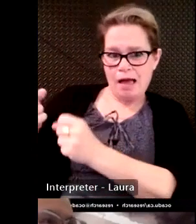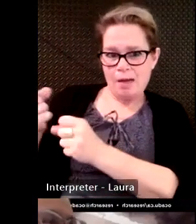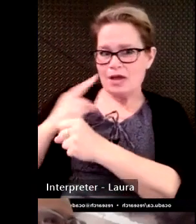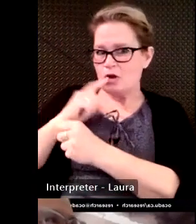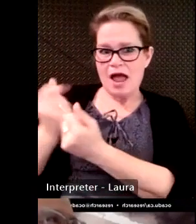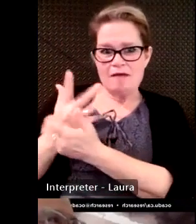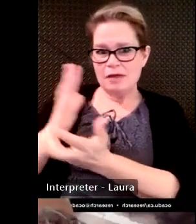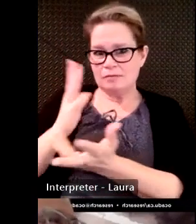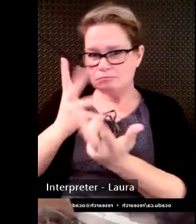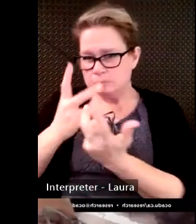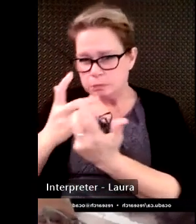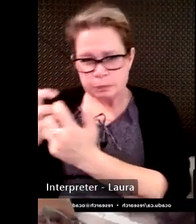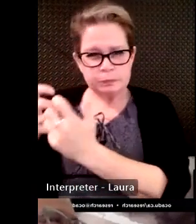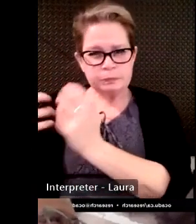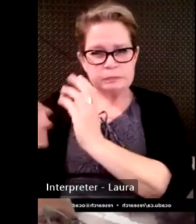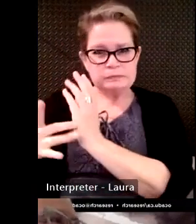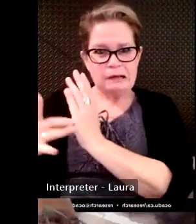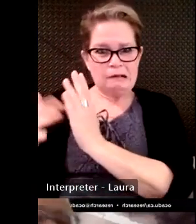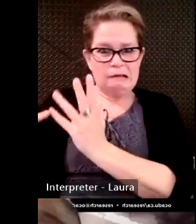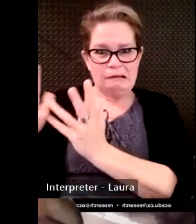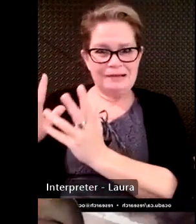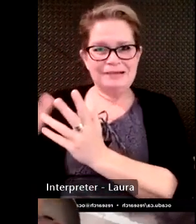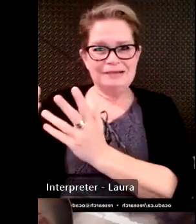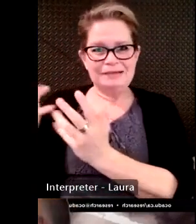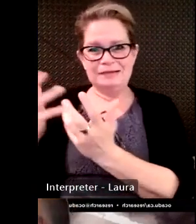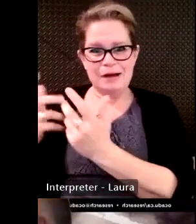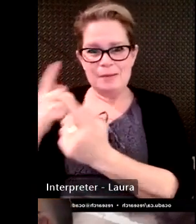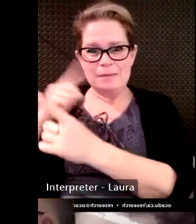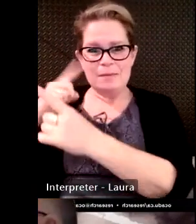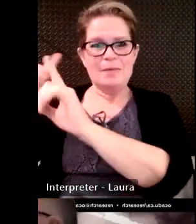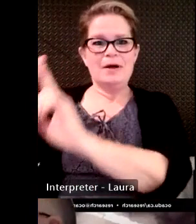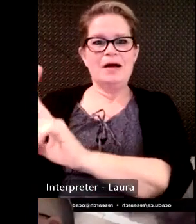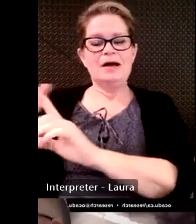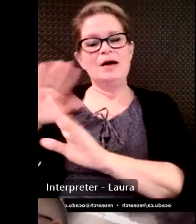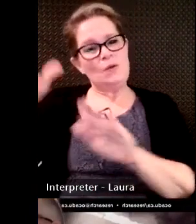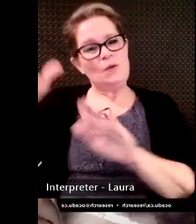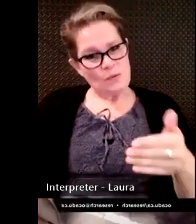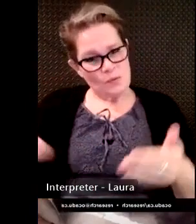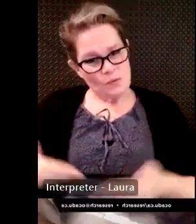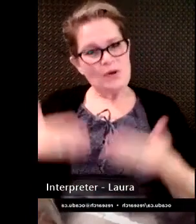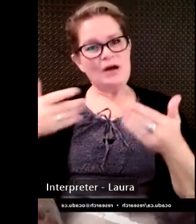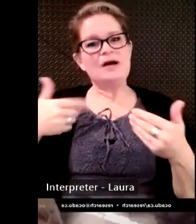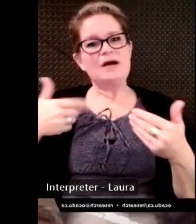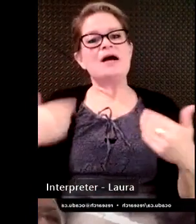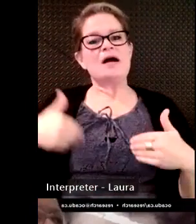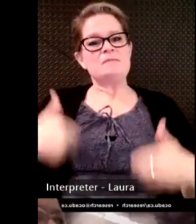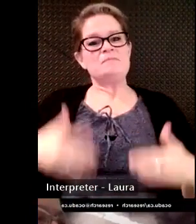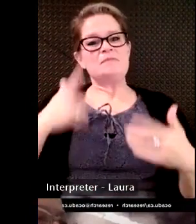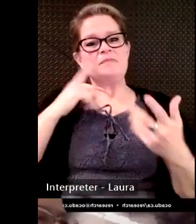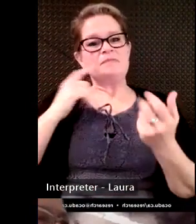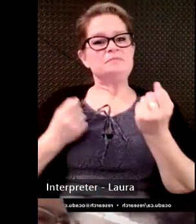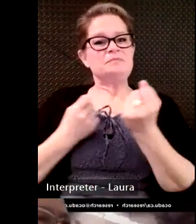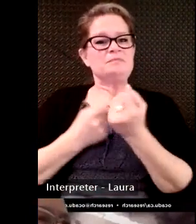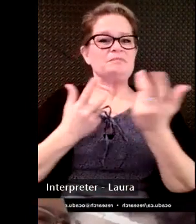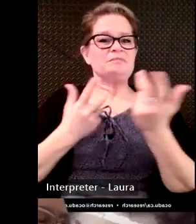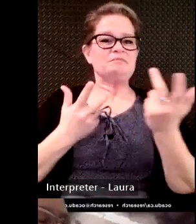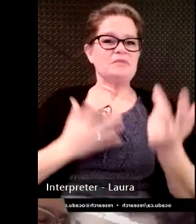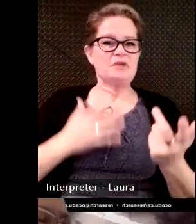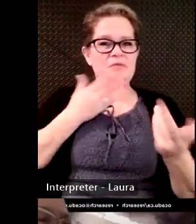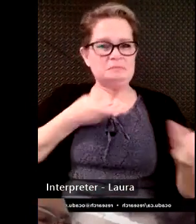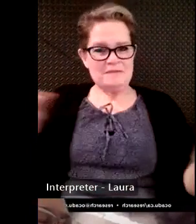working. Welcome, everybody. My name is Ashok Mathur, facilitator for this course. I did have a